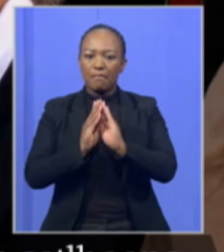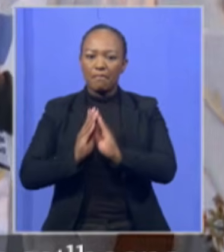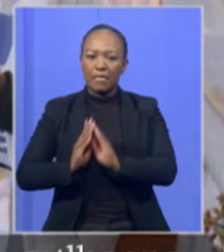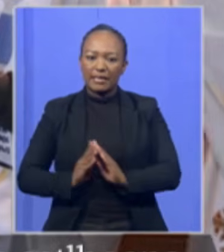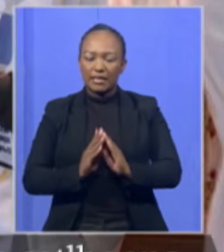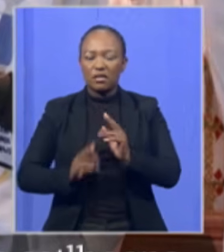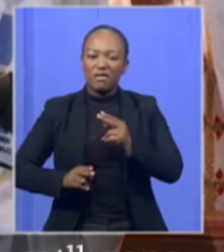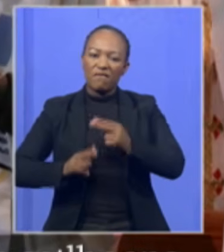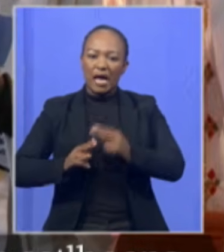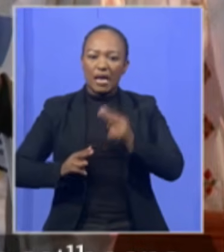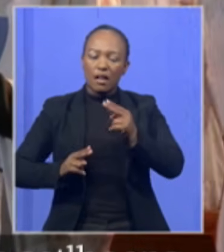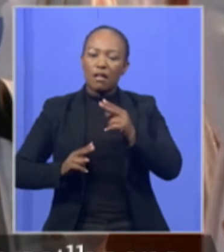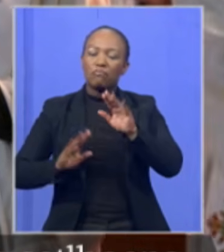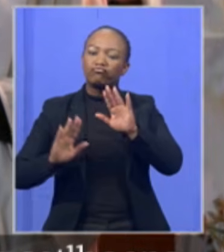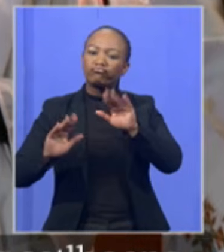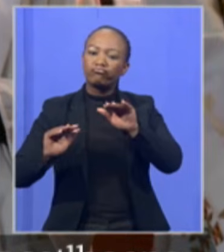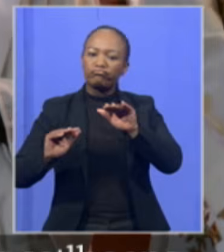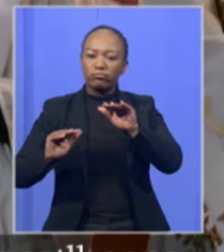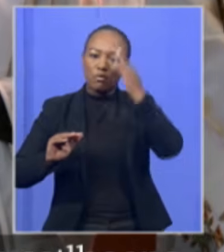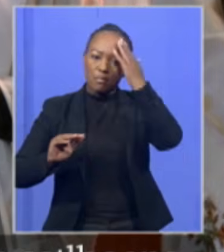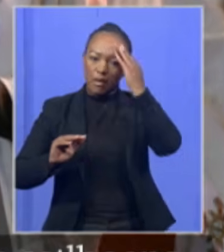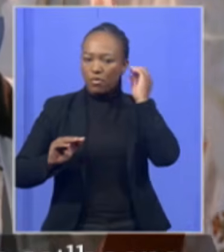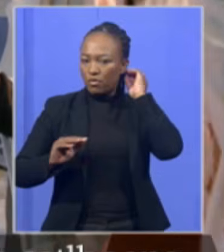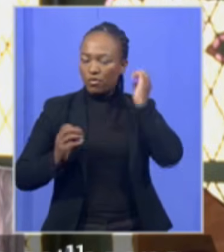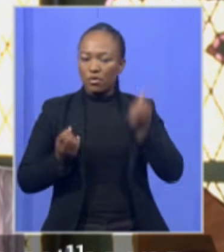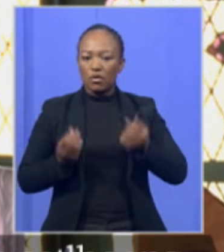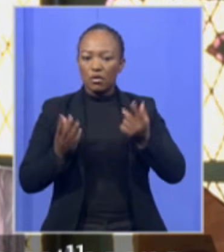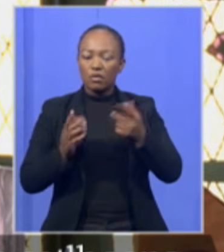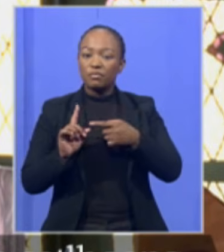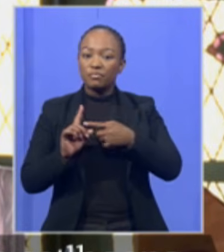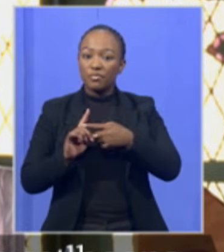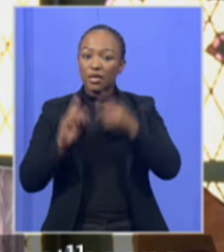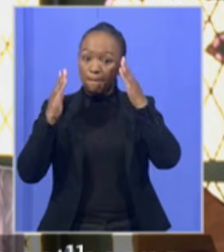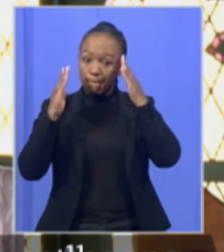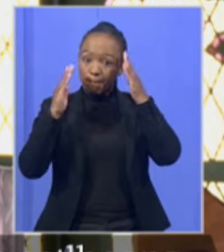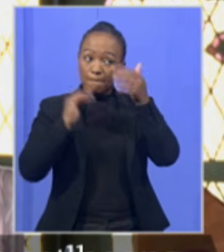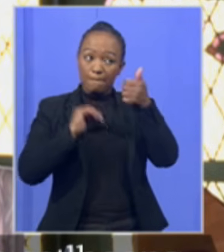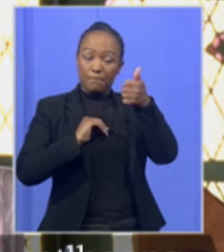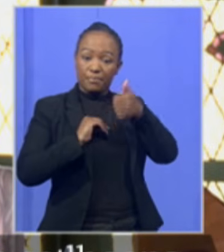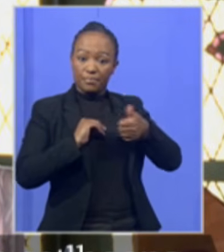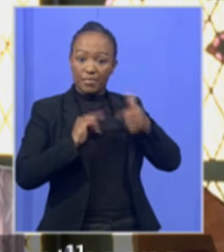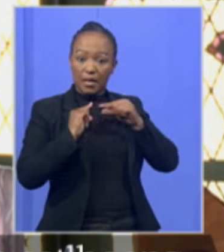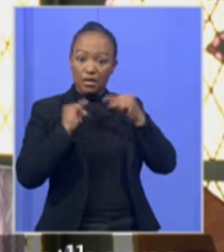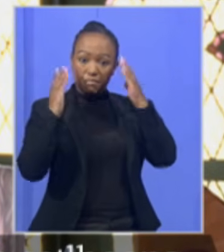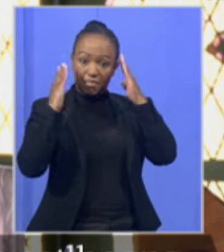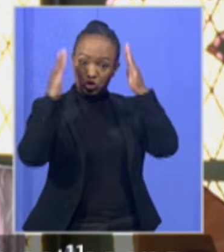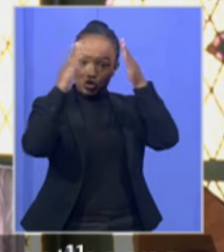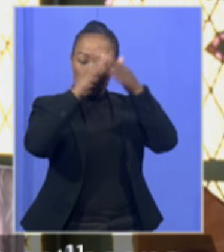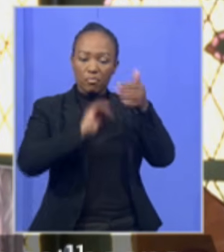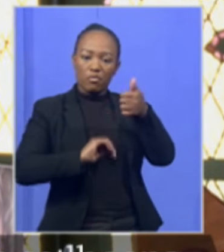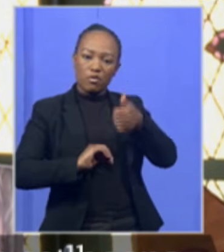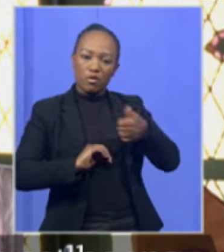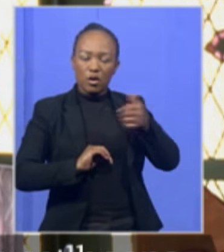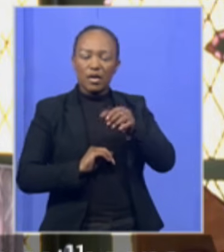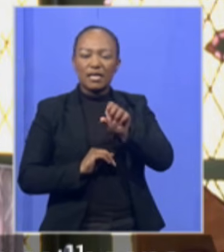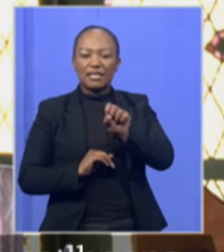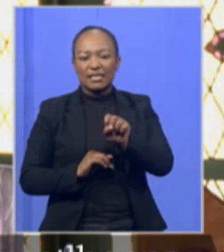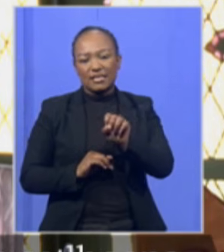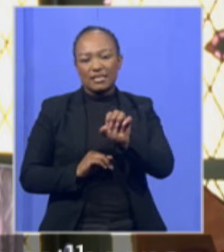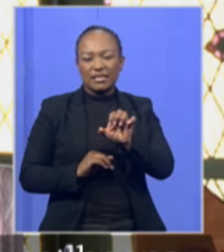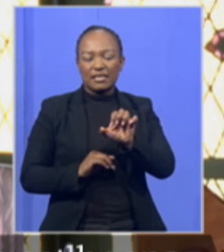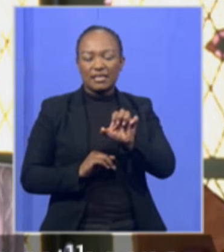bofelo go Pope Francis. Ka nako ya thero ya gage, Bishop Silimela o tlhalositse ponelopele ya Pope Francis ya gore